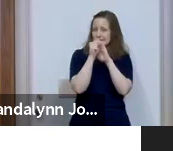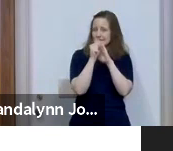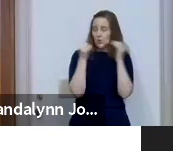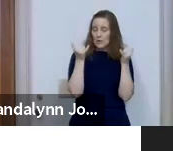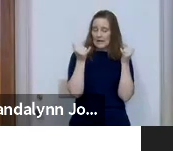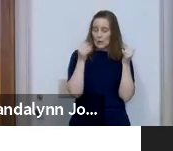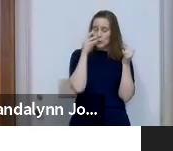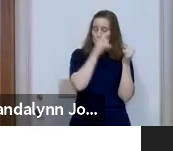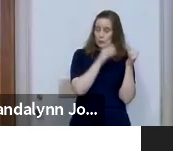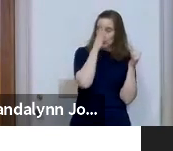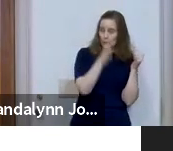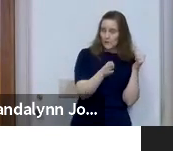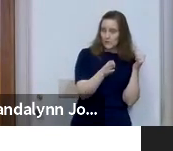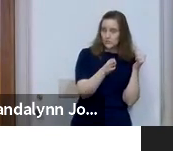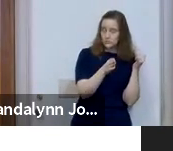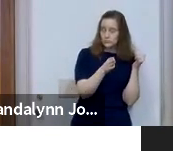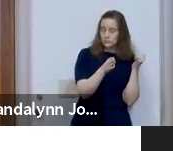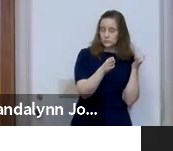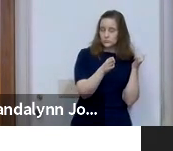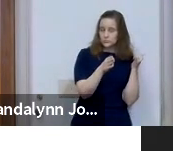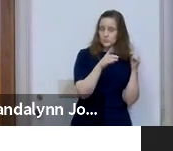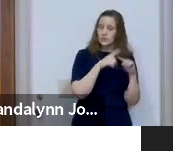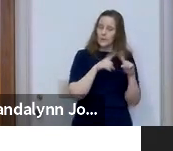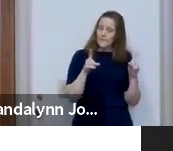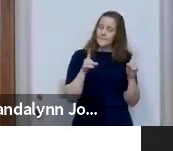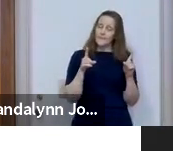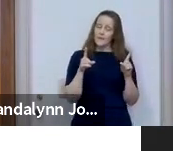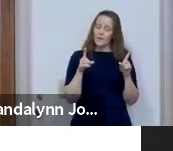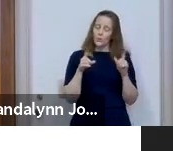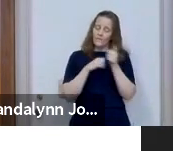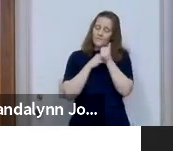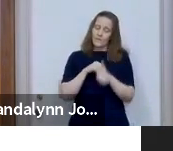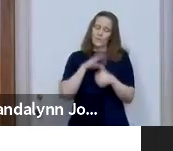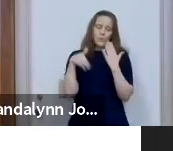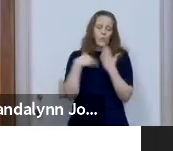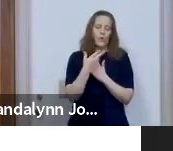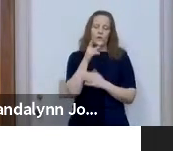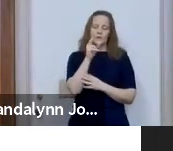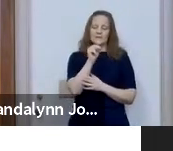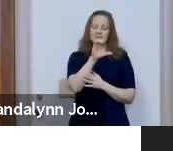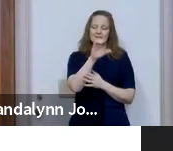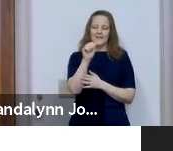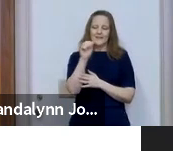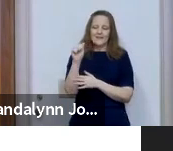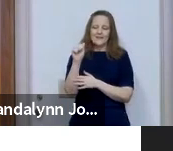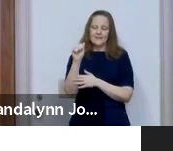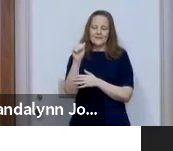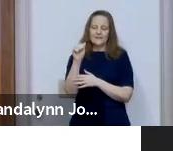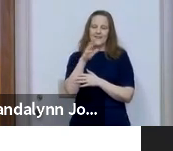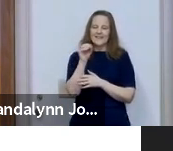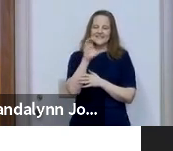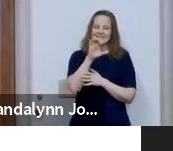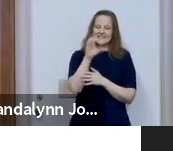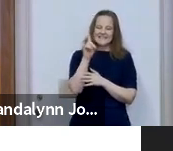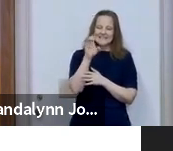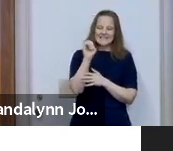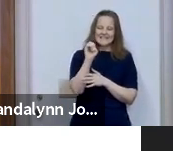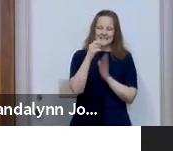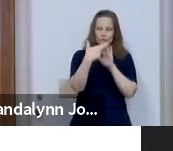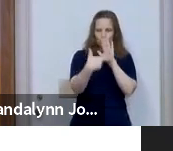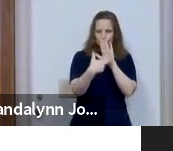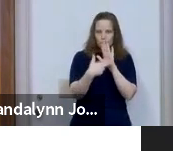will. And we're following all NC2A guidelines and CDC guidelines for how we run those